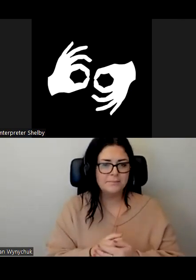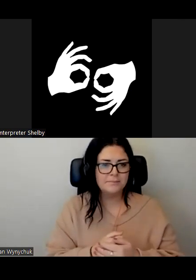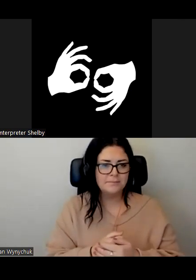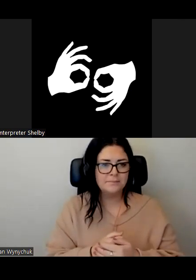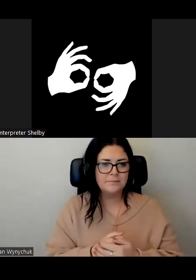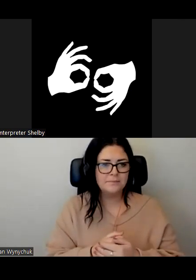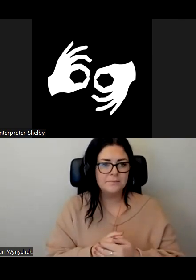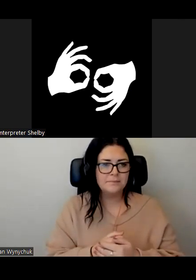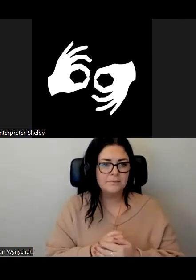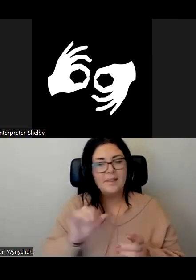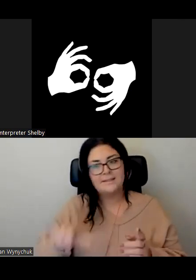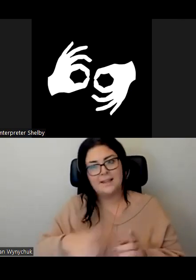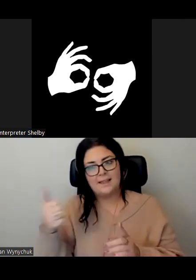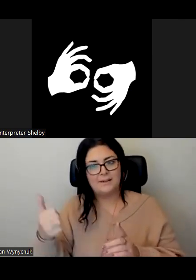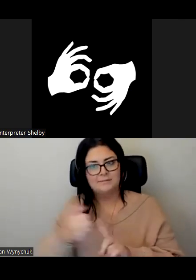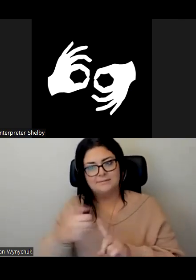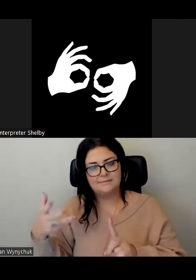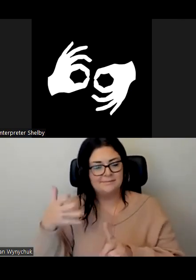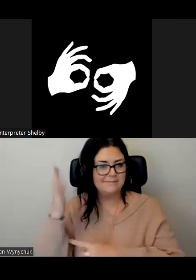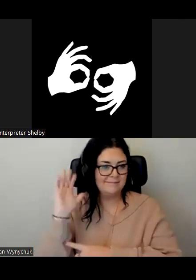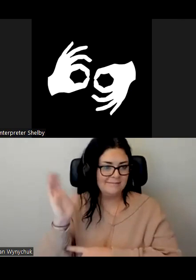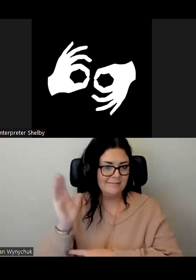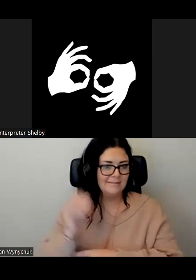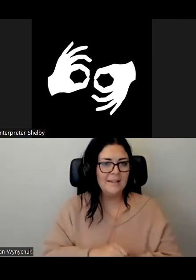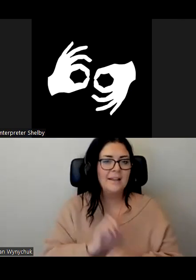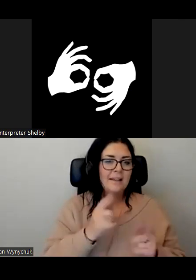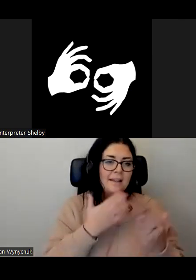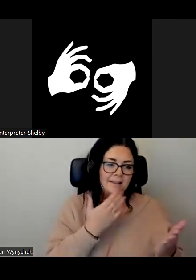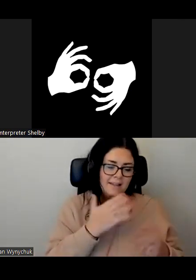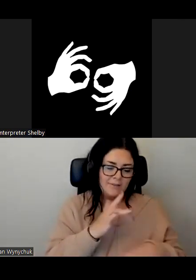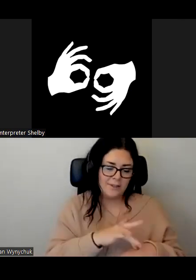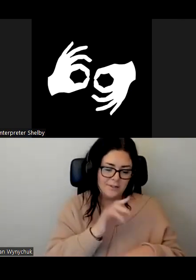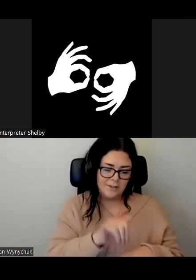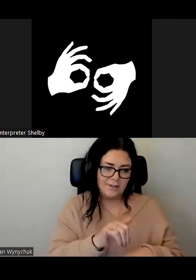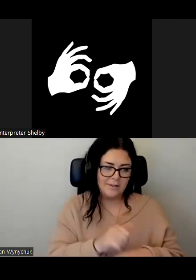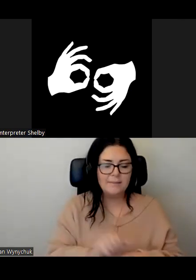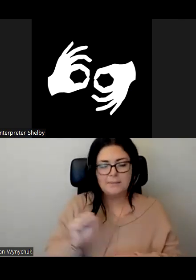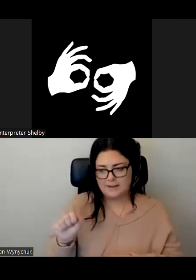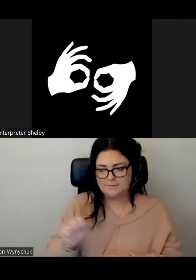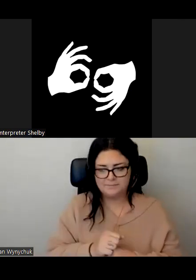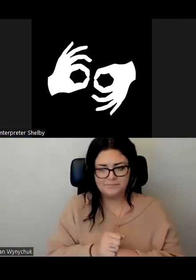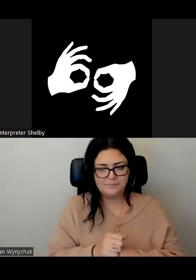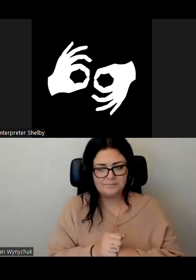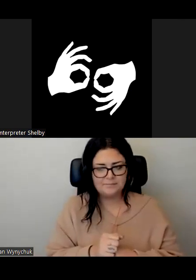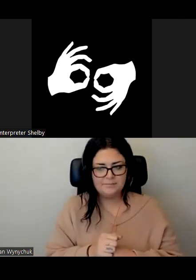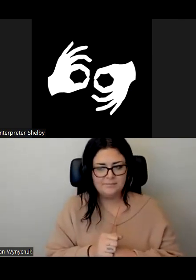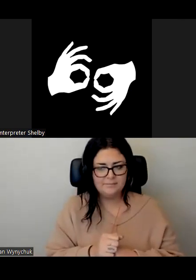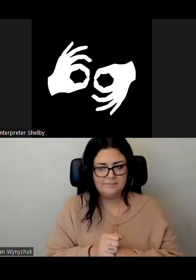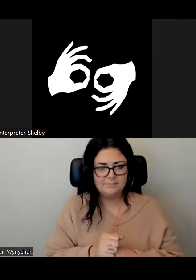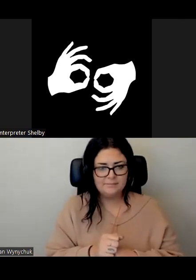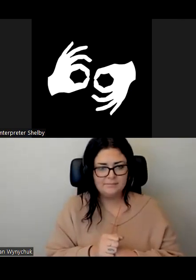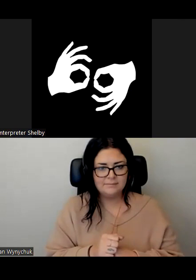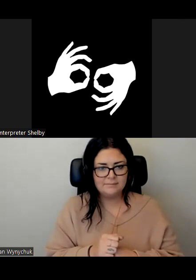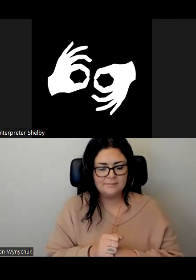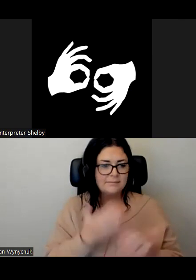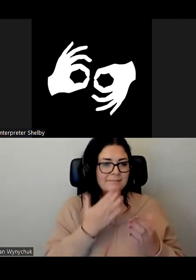that's a whole other presentation yes, when it comes to absolutely. Yes. And I do thank you for touching and those base. types sort of things. But yeah, absolutely. Yeah. Absolutely. Thank you so much. You